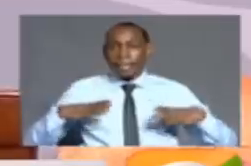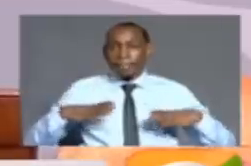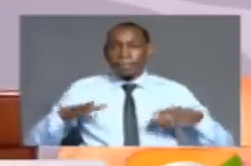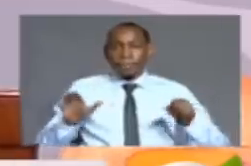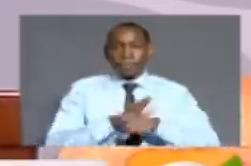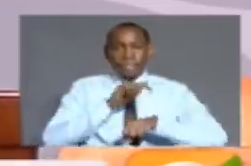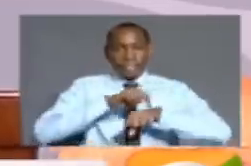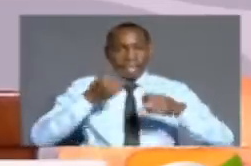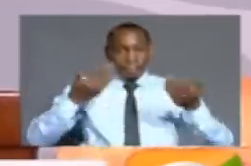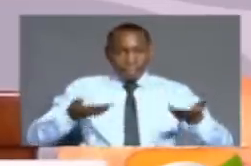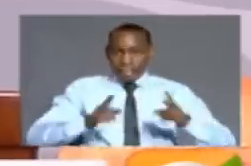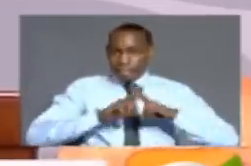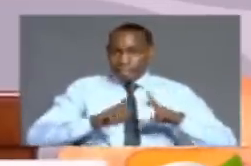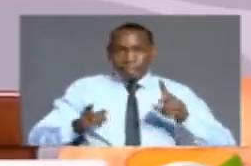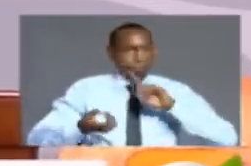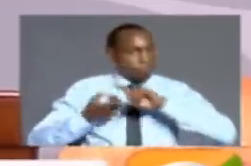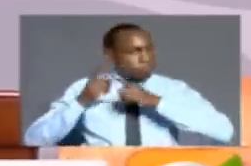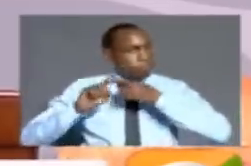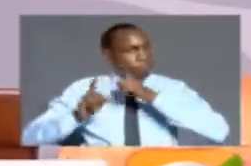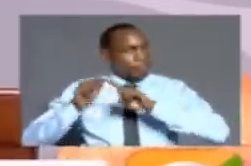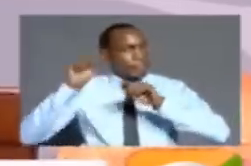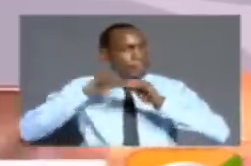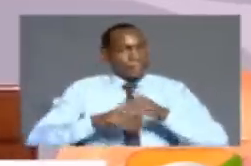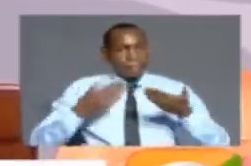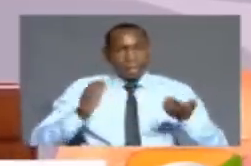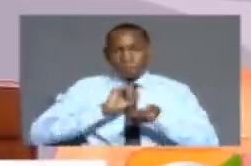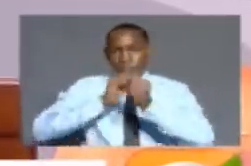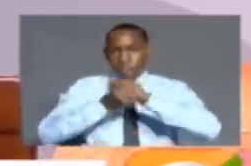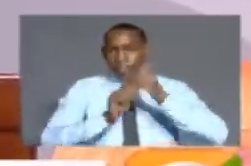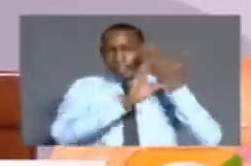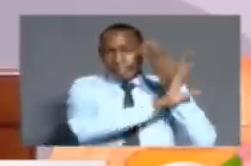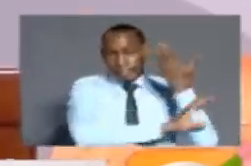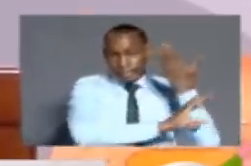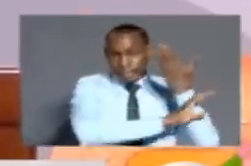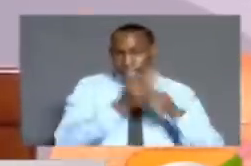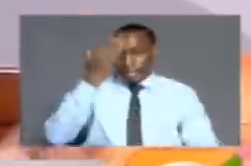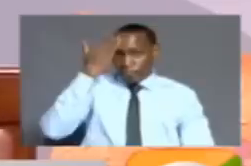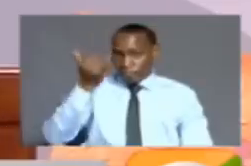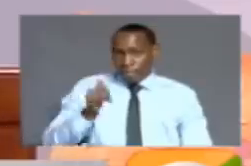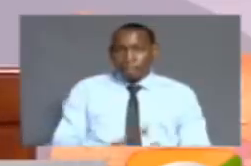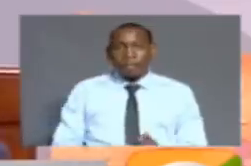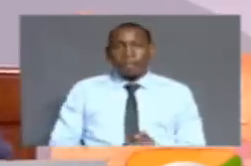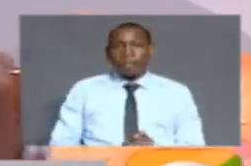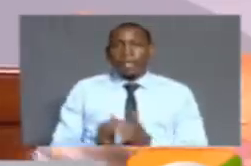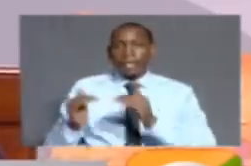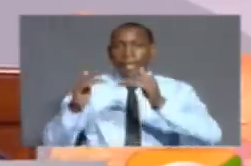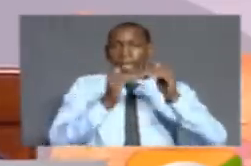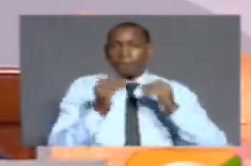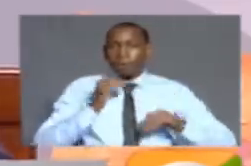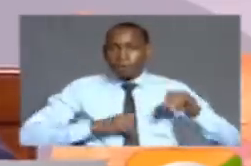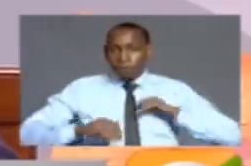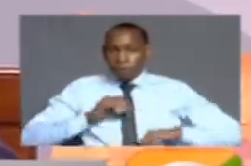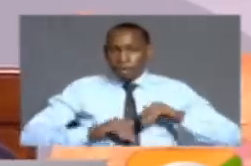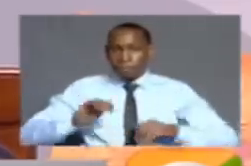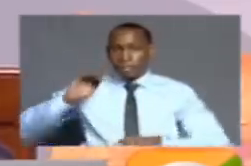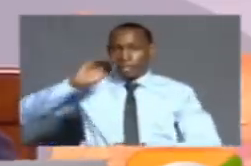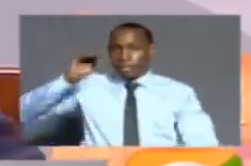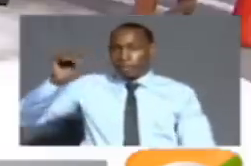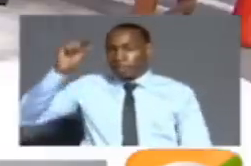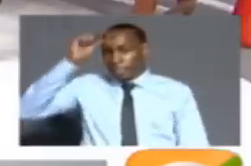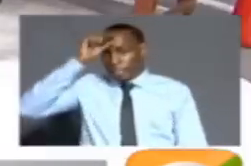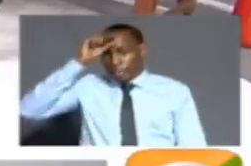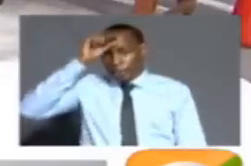about time that we start thinking seriously about how we are going to change this country. Because the level of corruption in county governments. Oh, it's runaway. Yeah, I